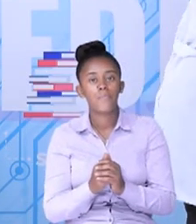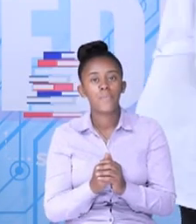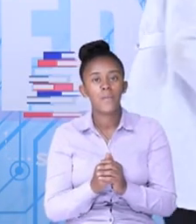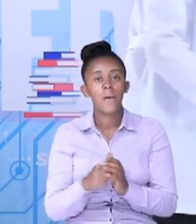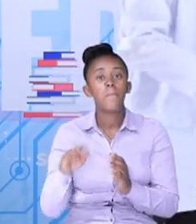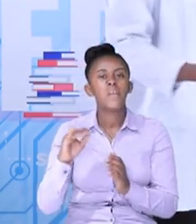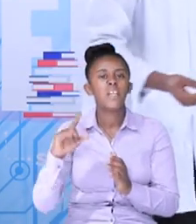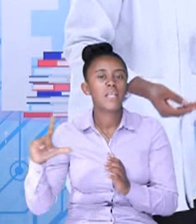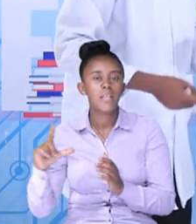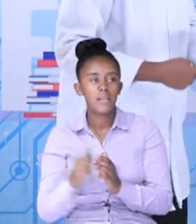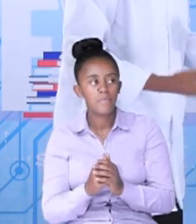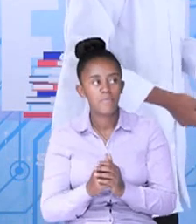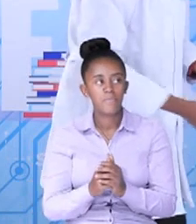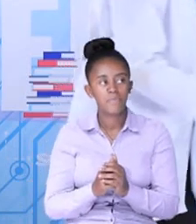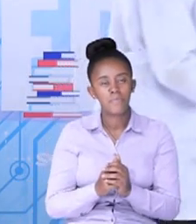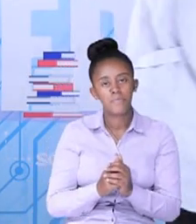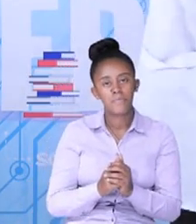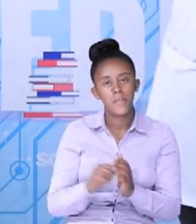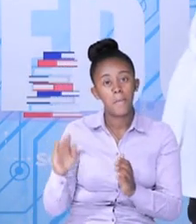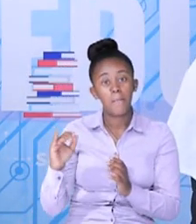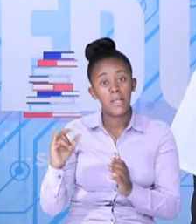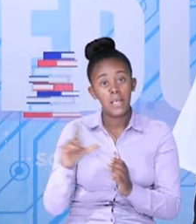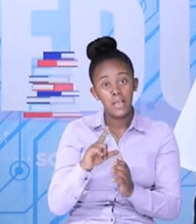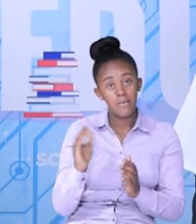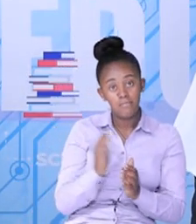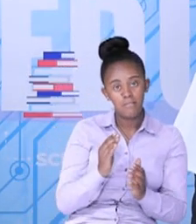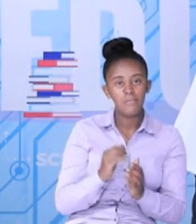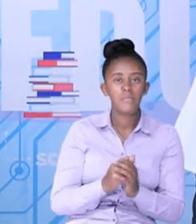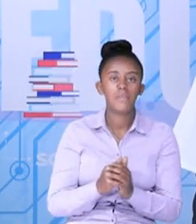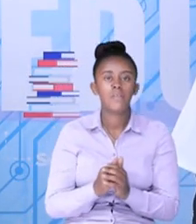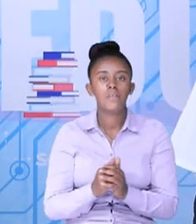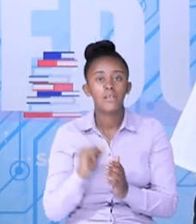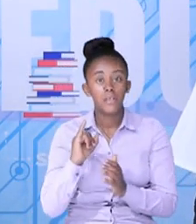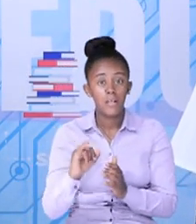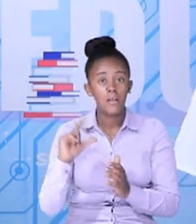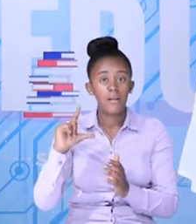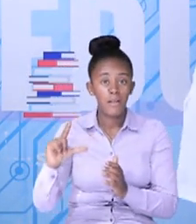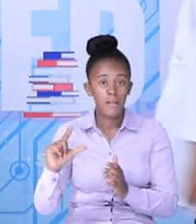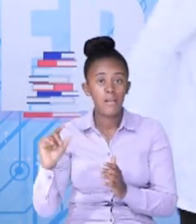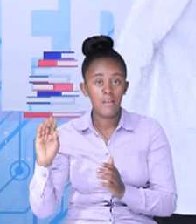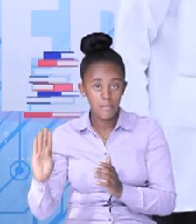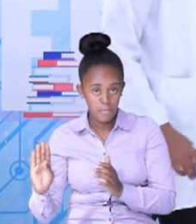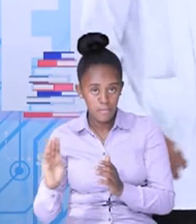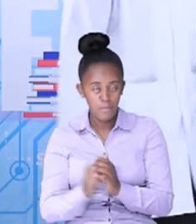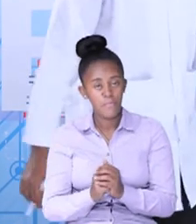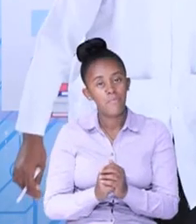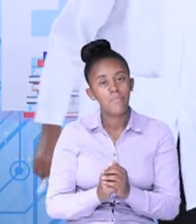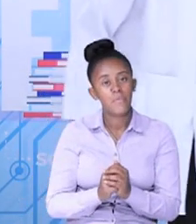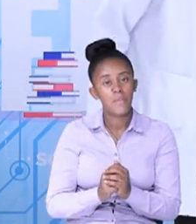BIL, or you can call it BIL for recalling. It means magnetic field, current I, and length